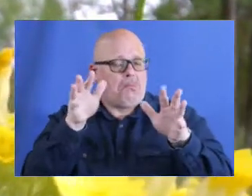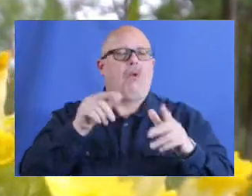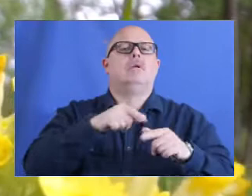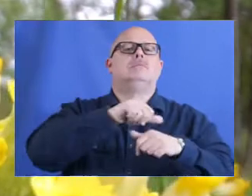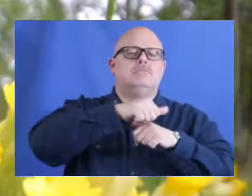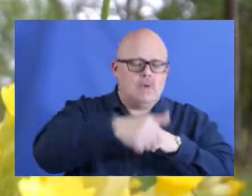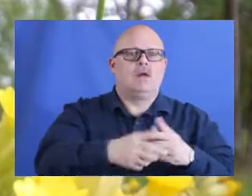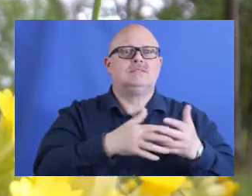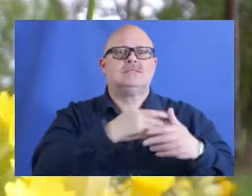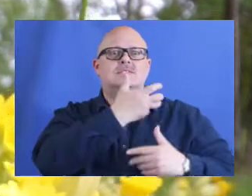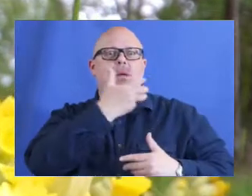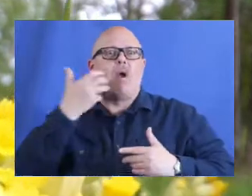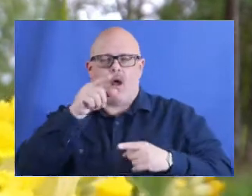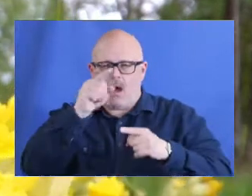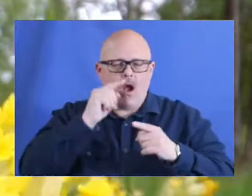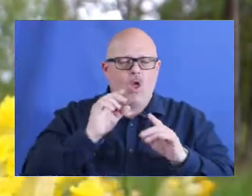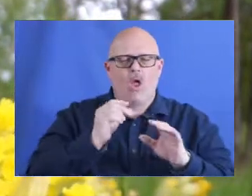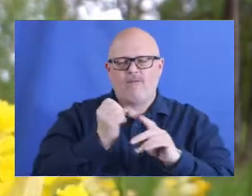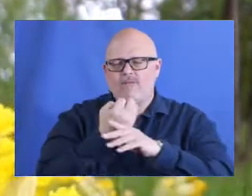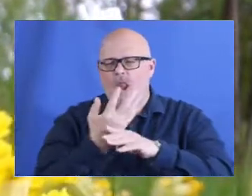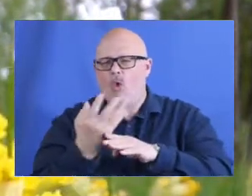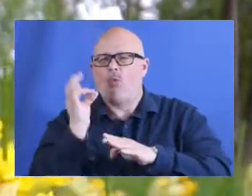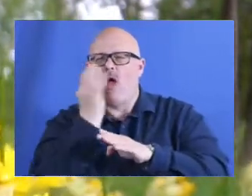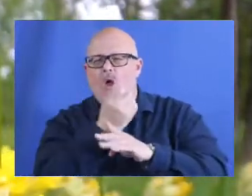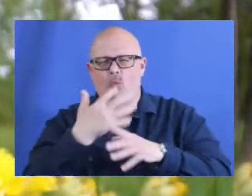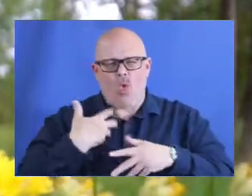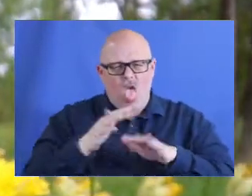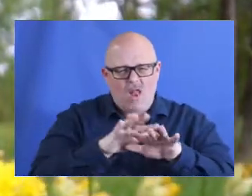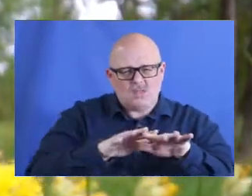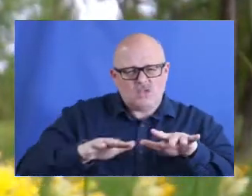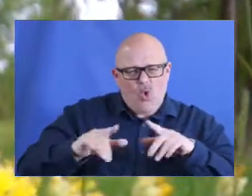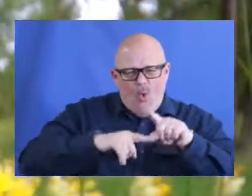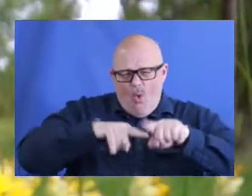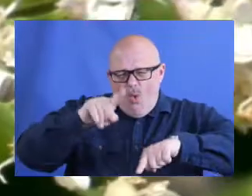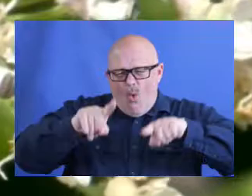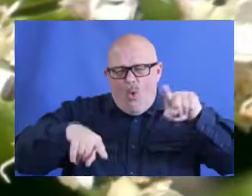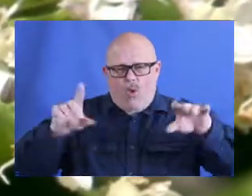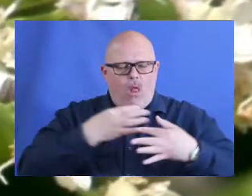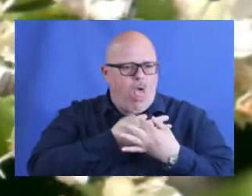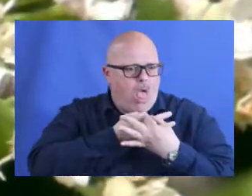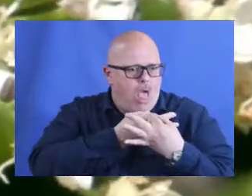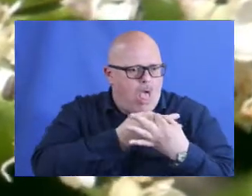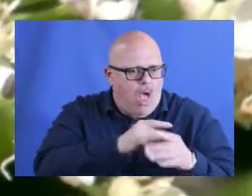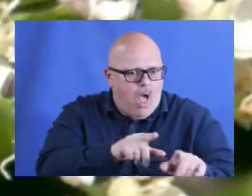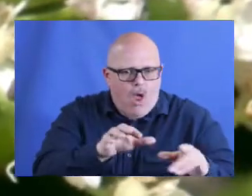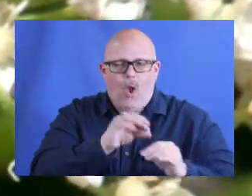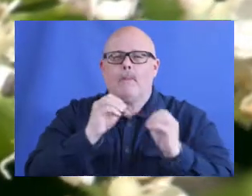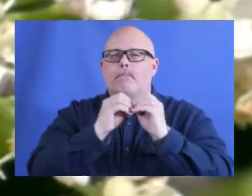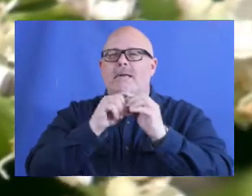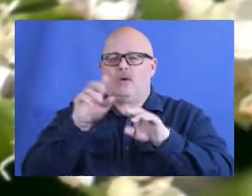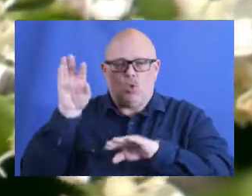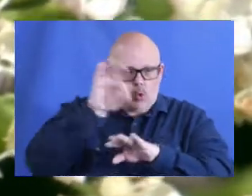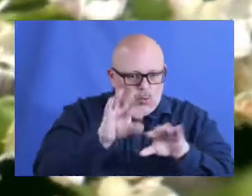nodding cowslips to the vibrant pink burnt orchid. These beautiful flowers bring out